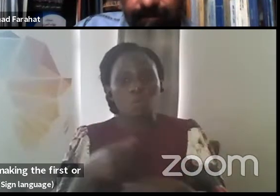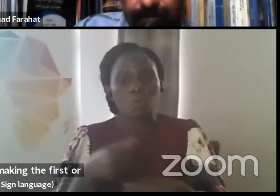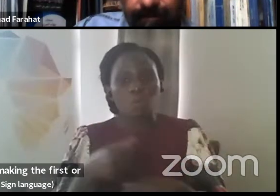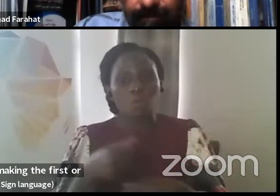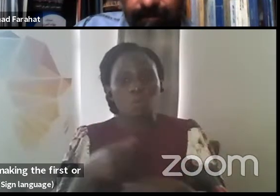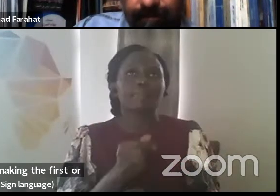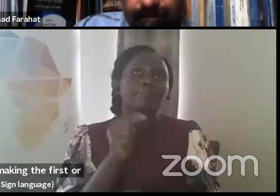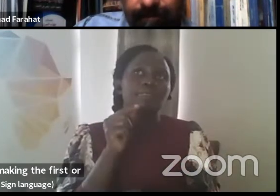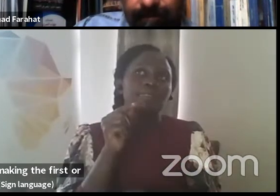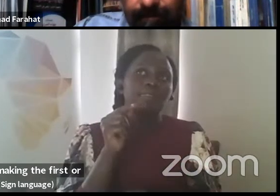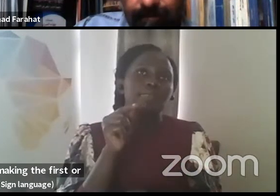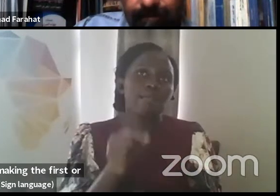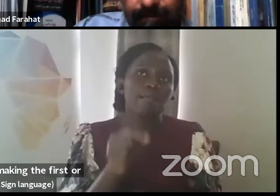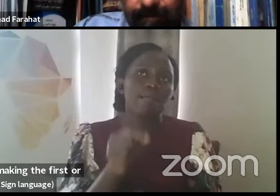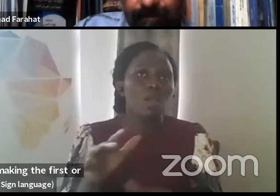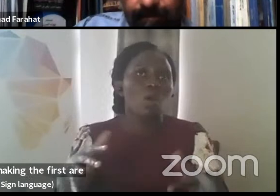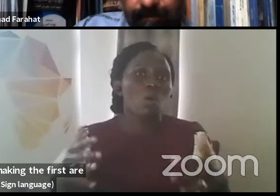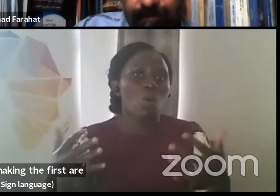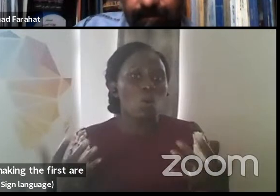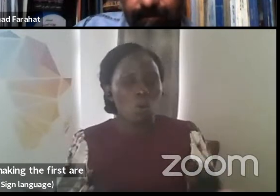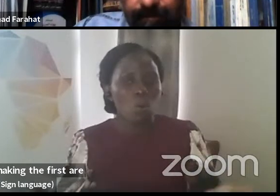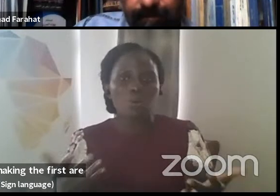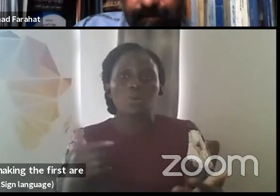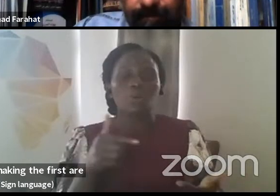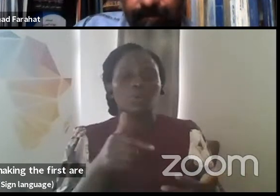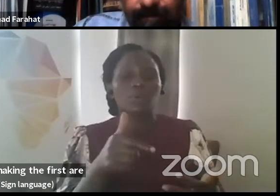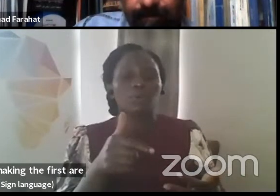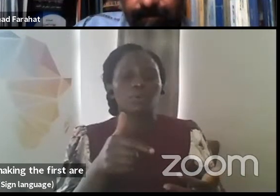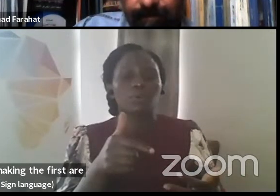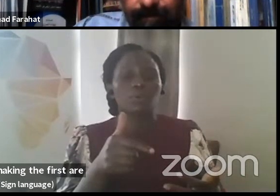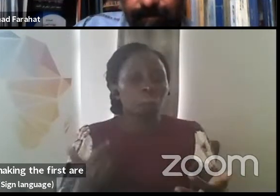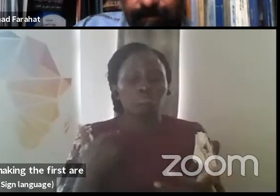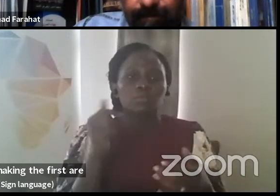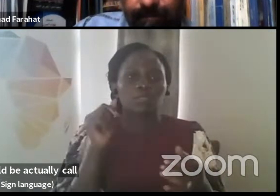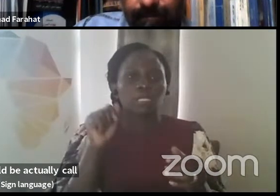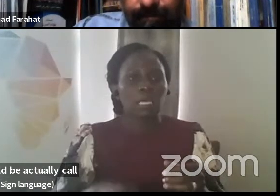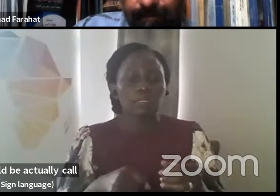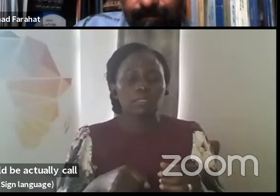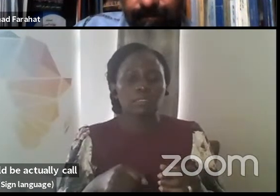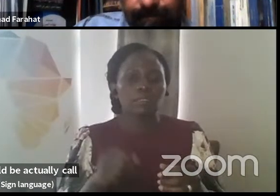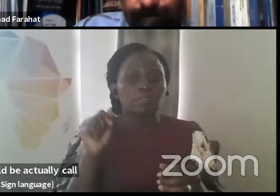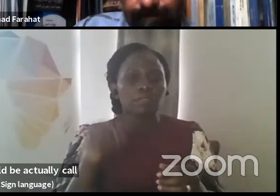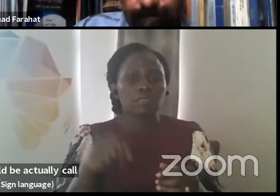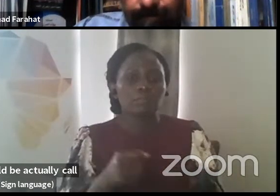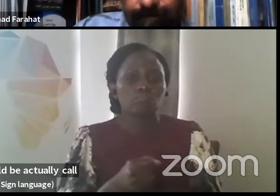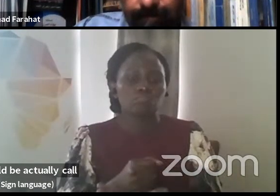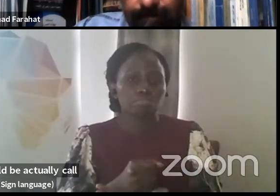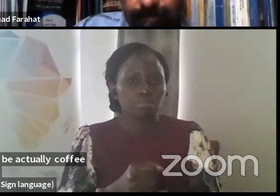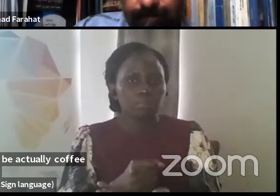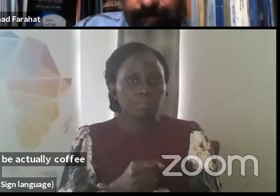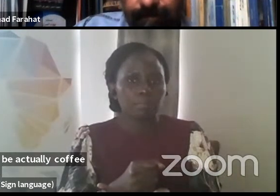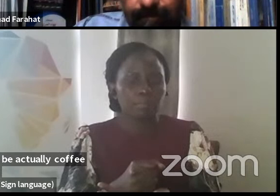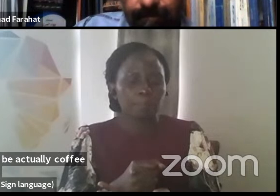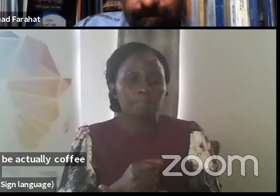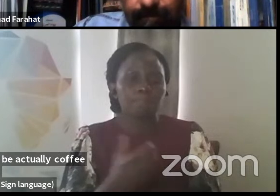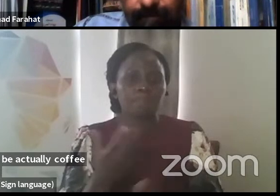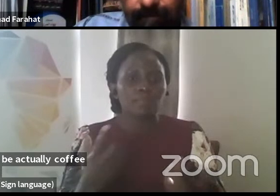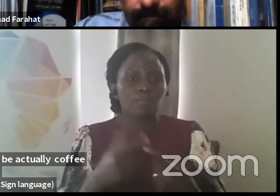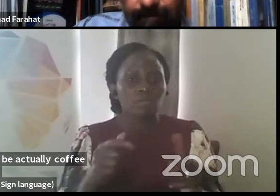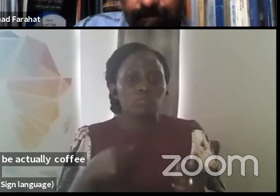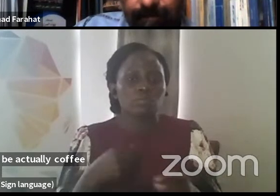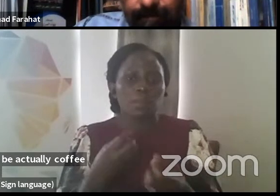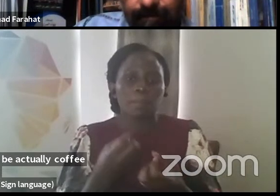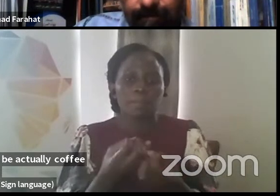like going on a path that could be actually copied afterwards. So we saw like